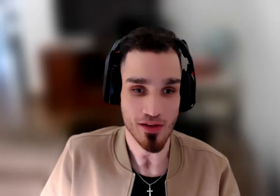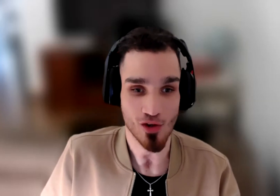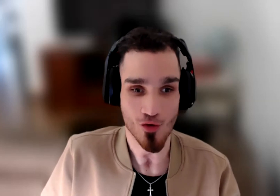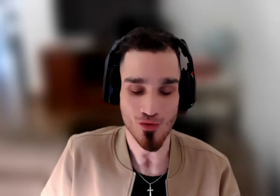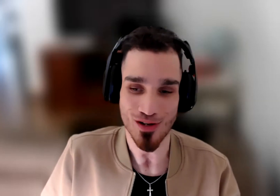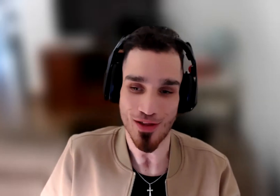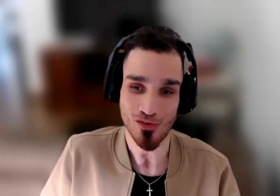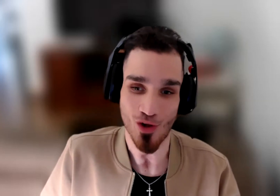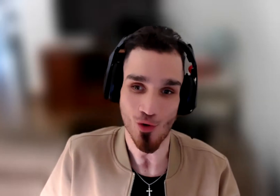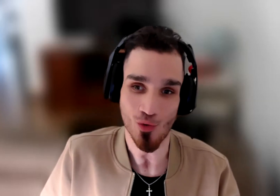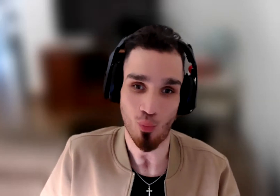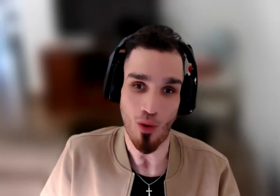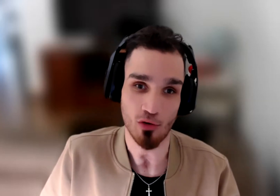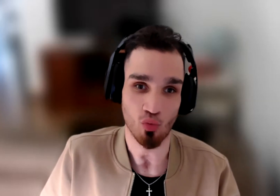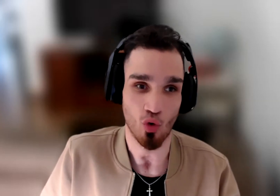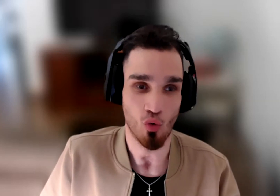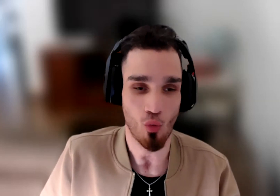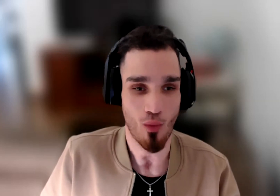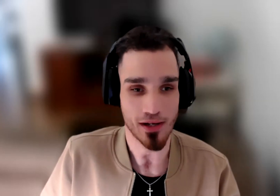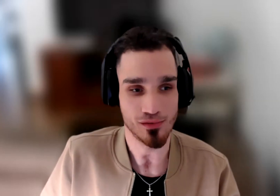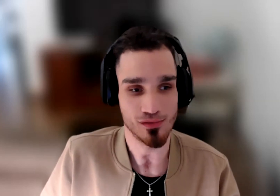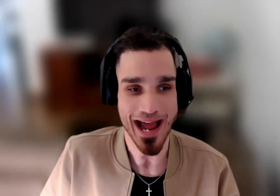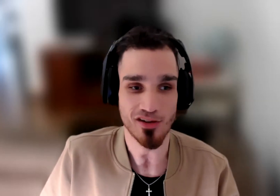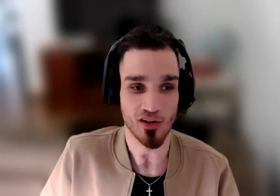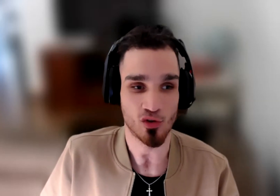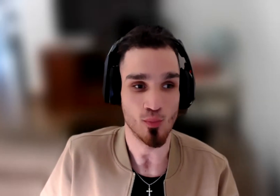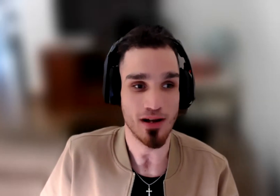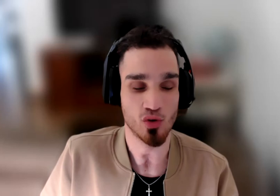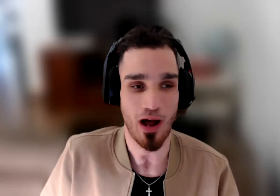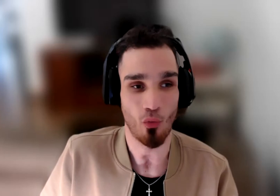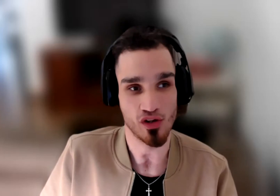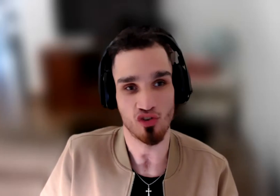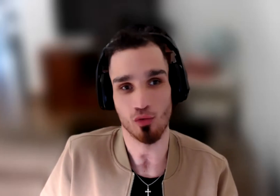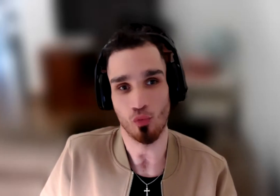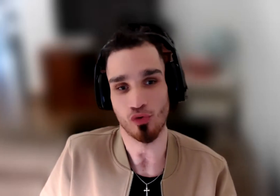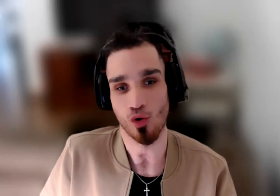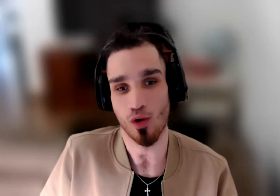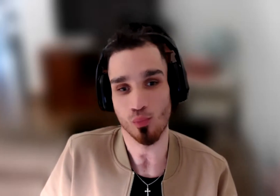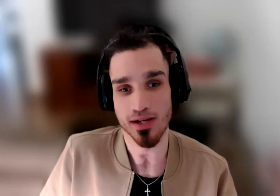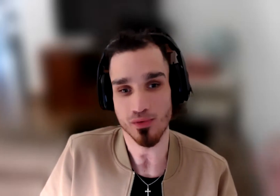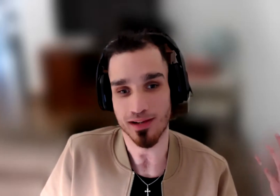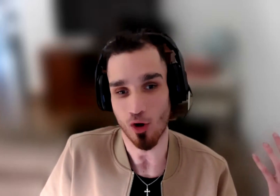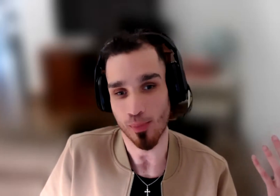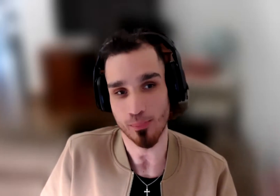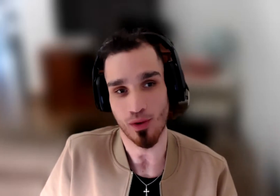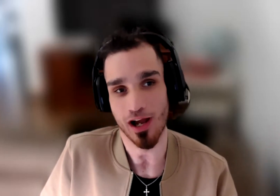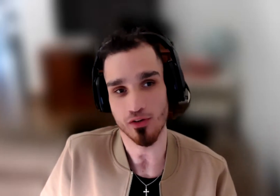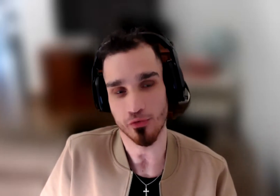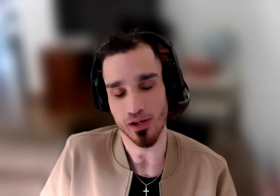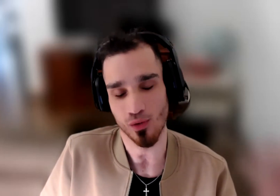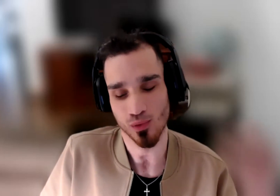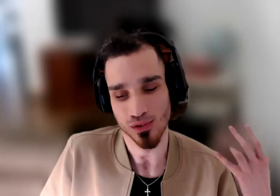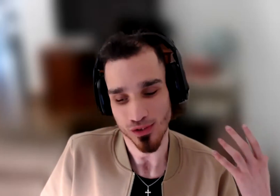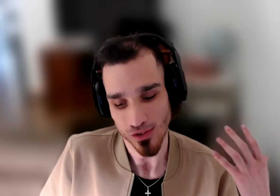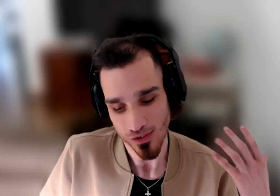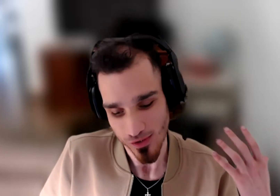unfortunately there's no one rule or one answer to mental health in general. So when we tell people how we